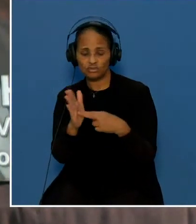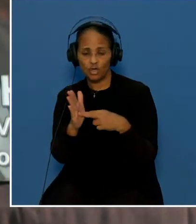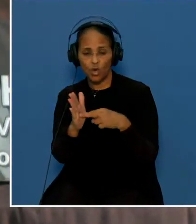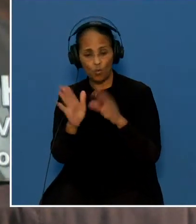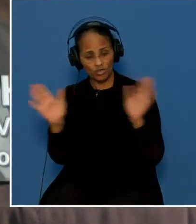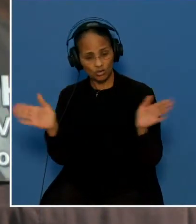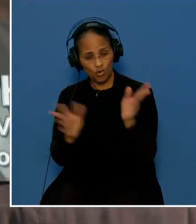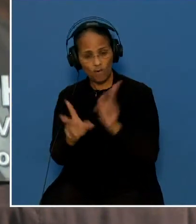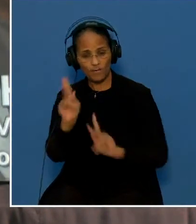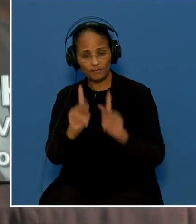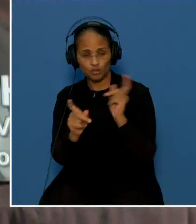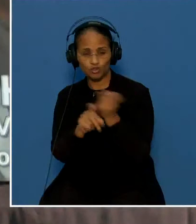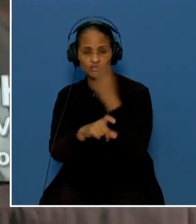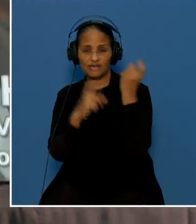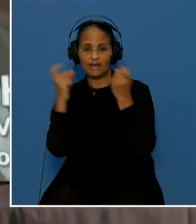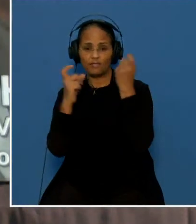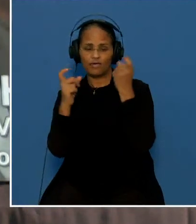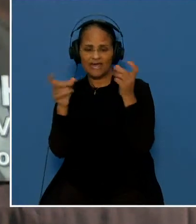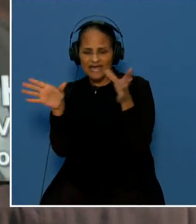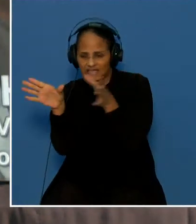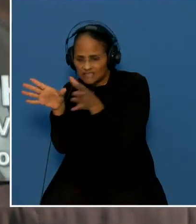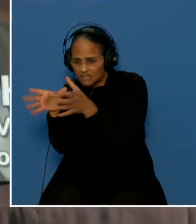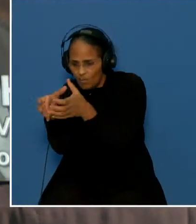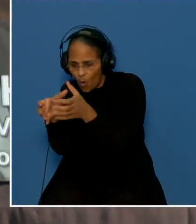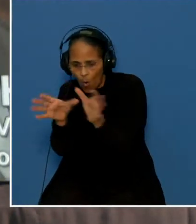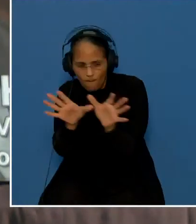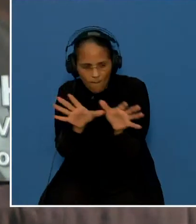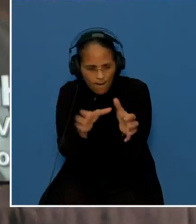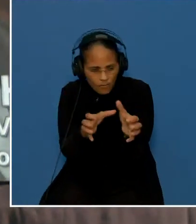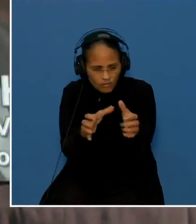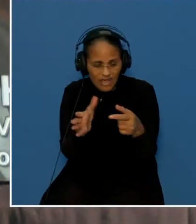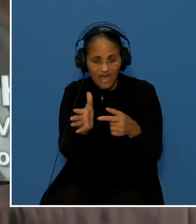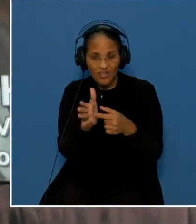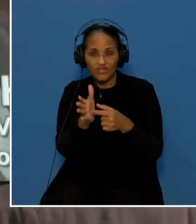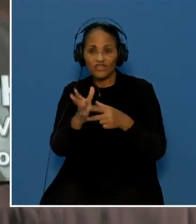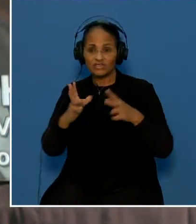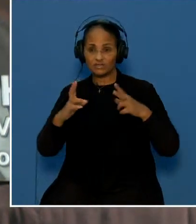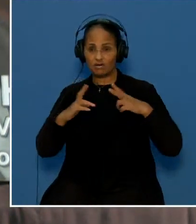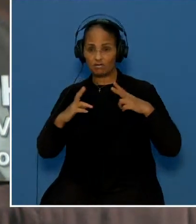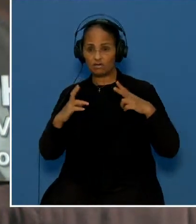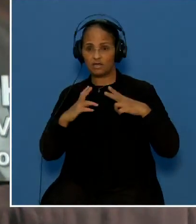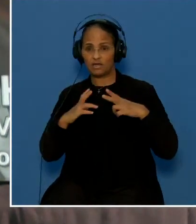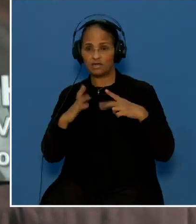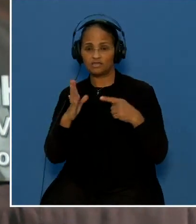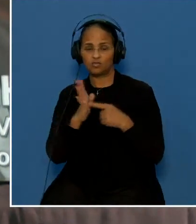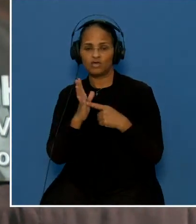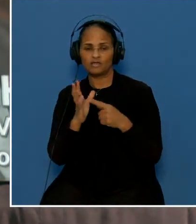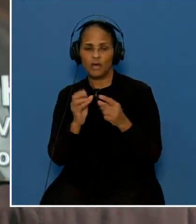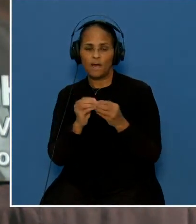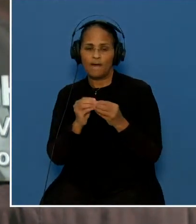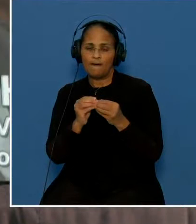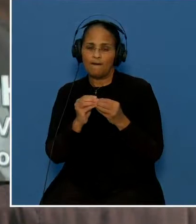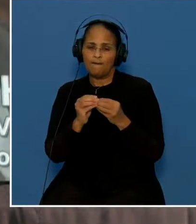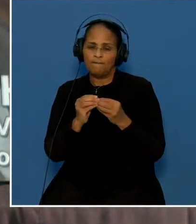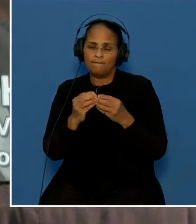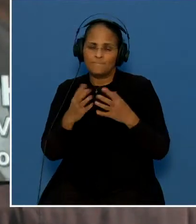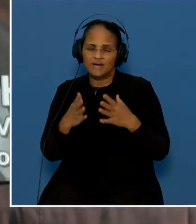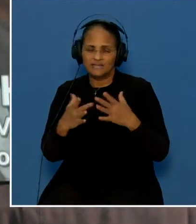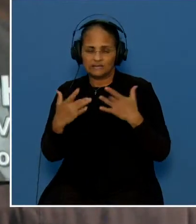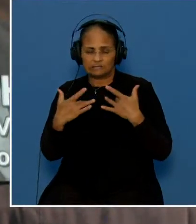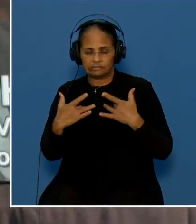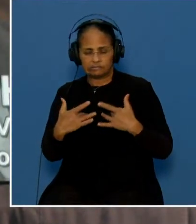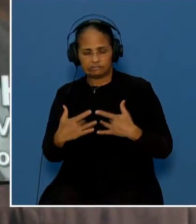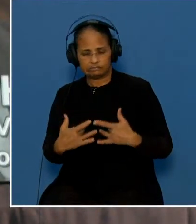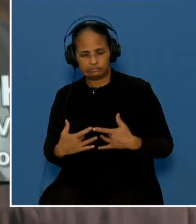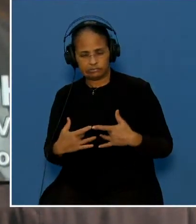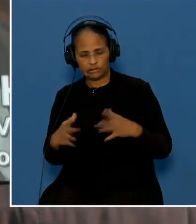encourage people to celebrate in small bubbles this holiday season. It is with much despair and sadness on my part